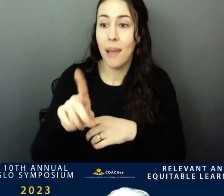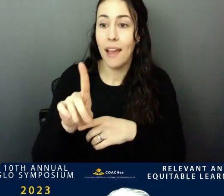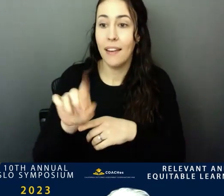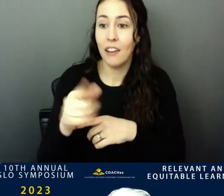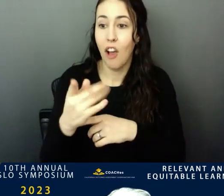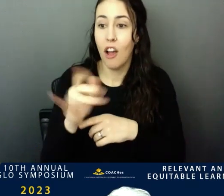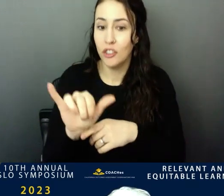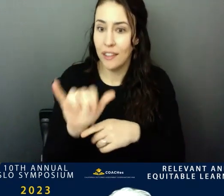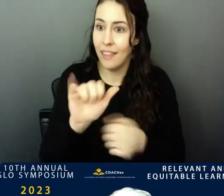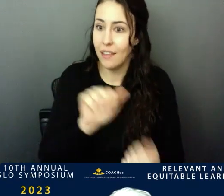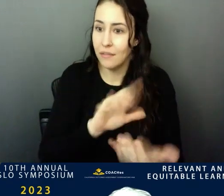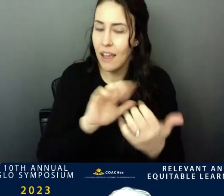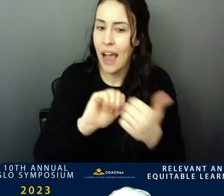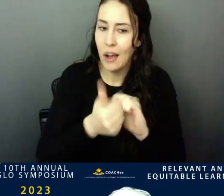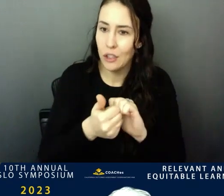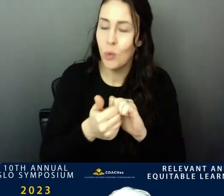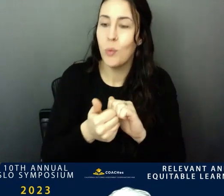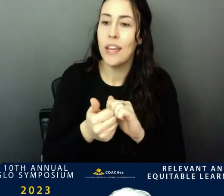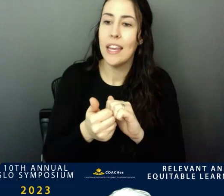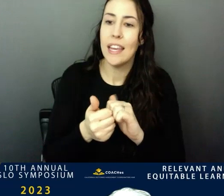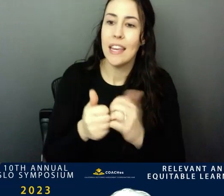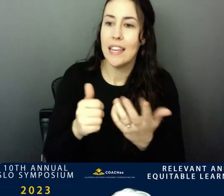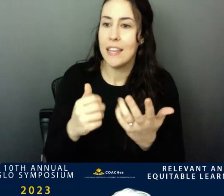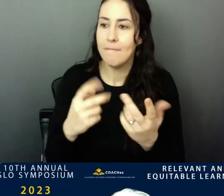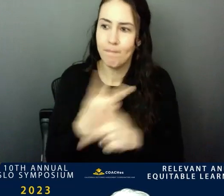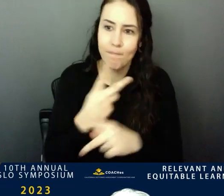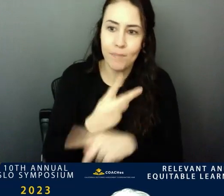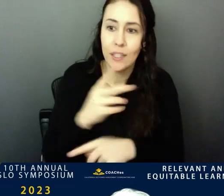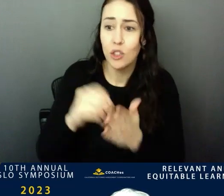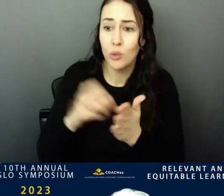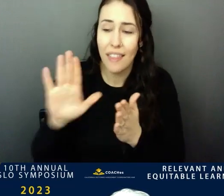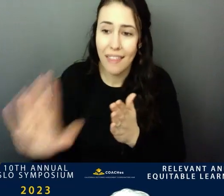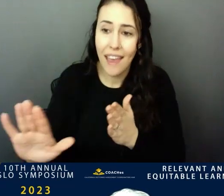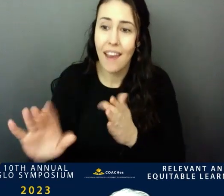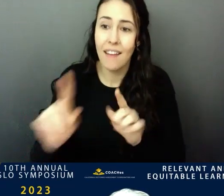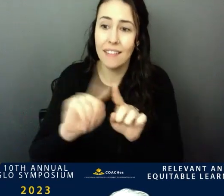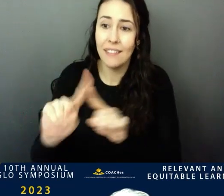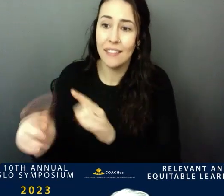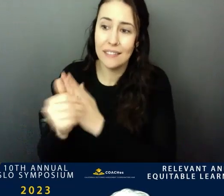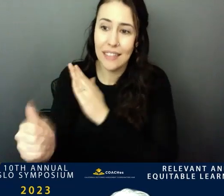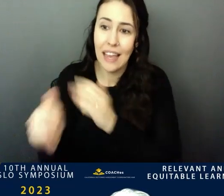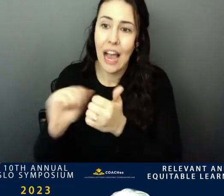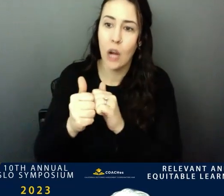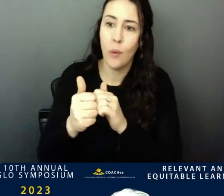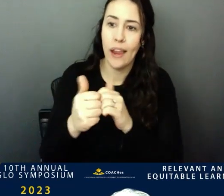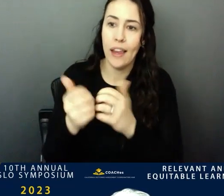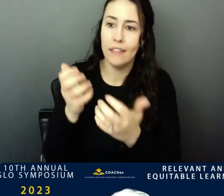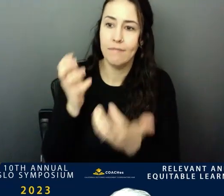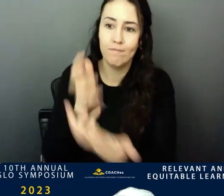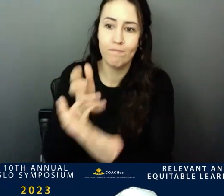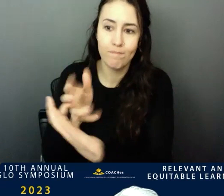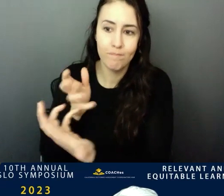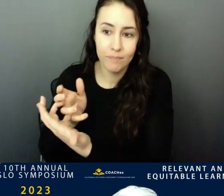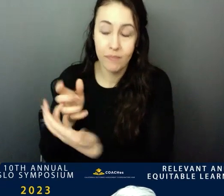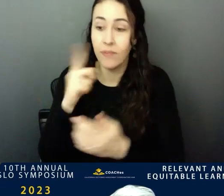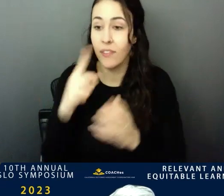we leverage those expertise of the students to say, well, how can you learn? How can we teach this to you differently? You know, like, for example, in one of the